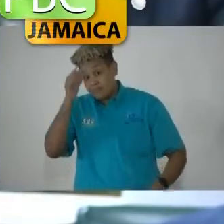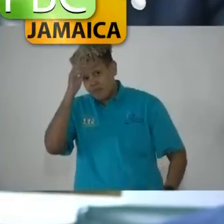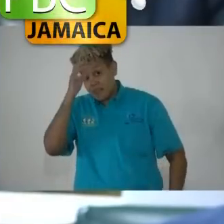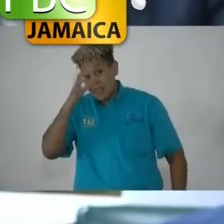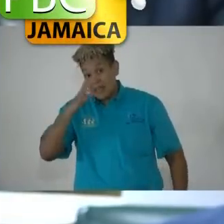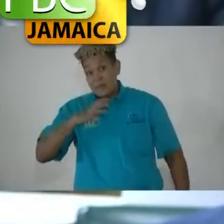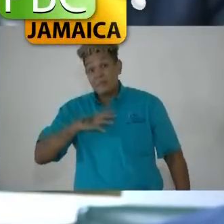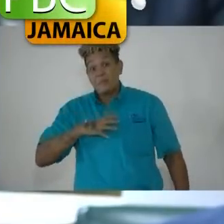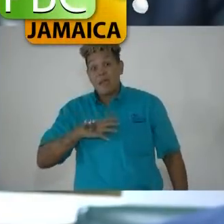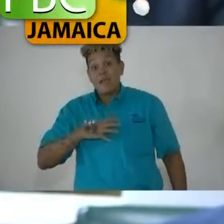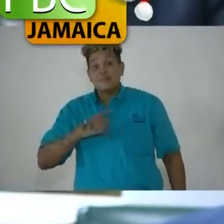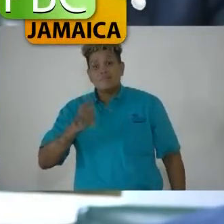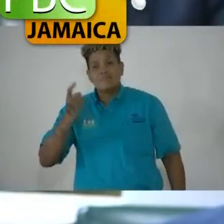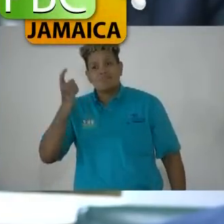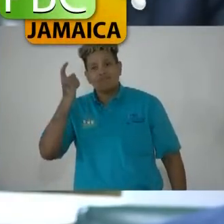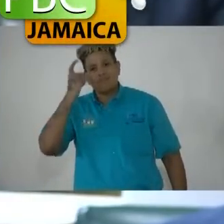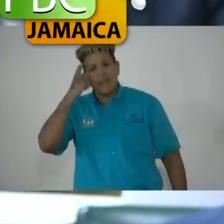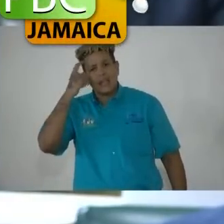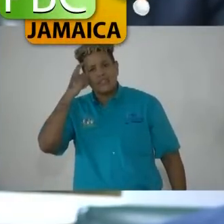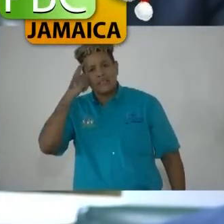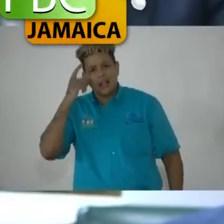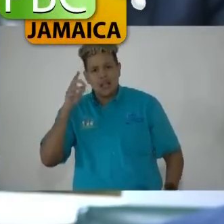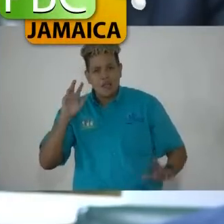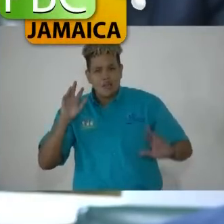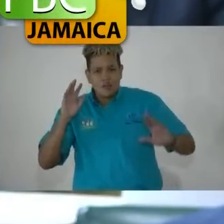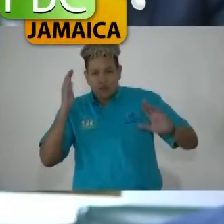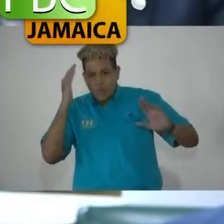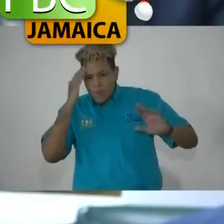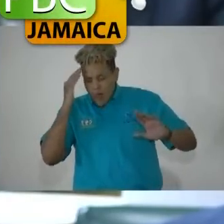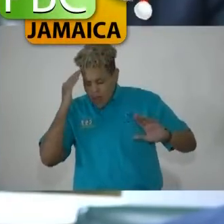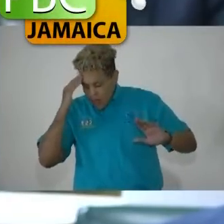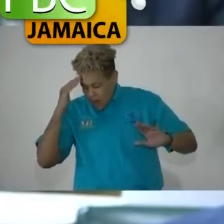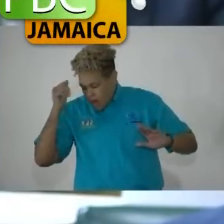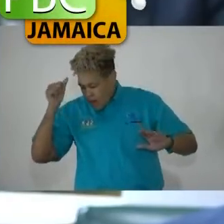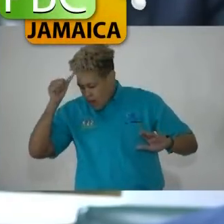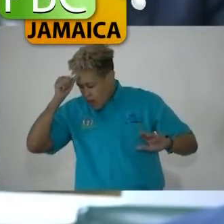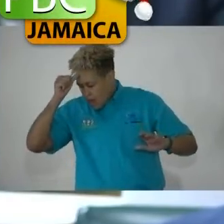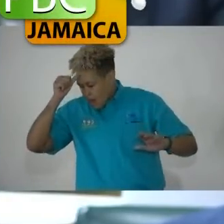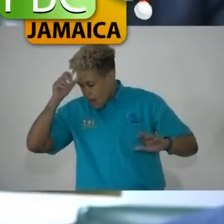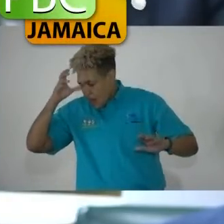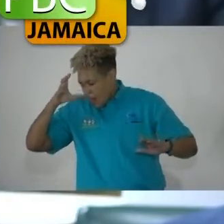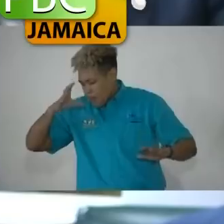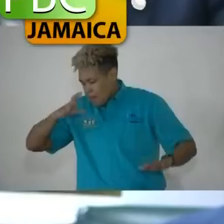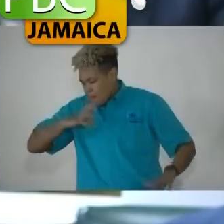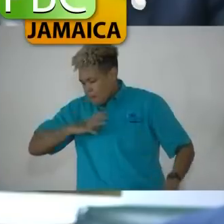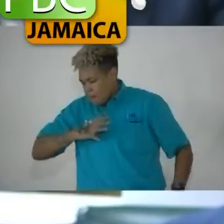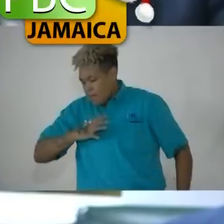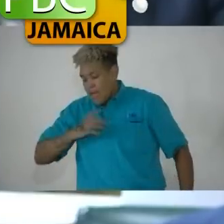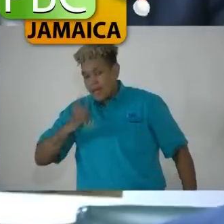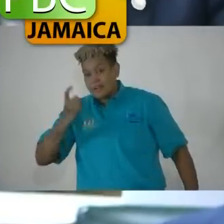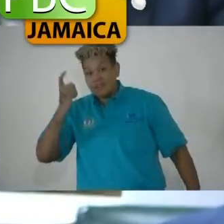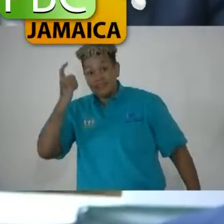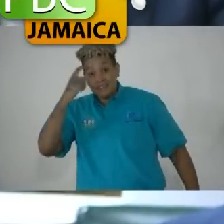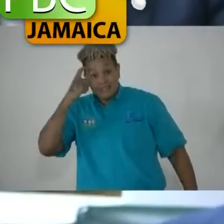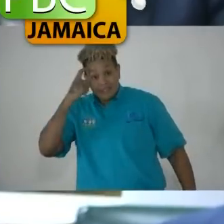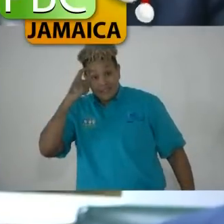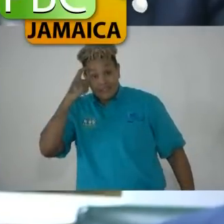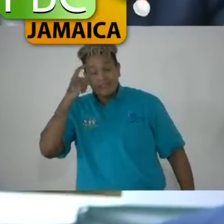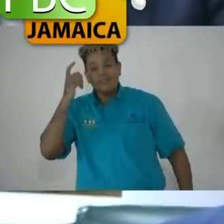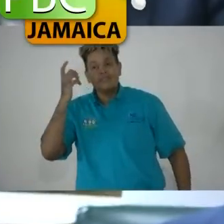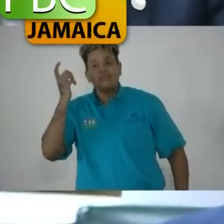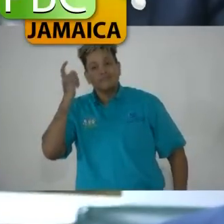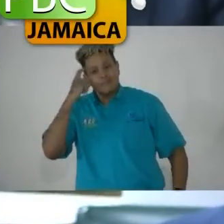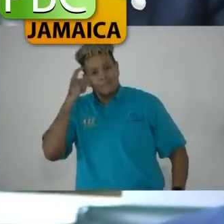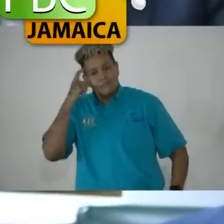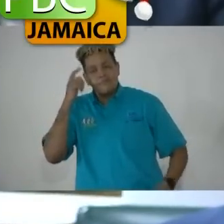Ms. Grange said Clause 2, which amends Section 3 of the Act, provides information on the persons who can make an application for